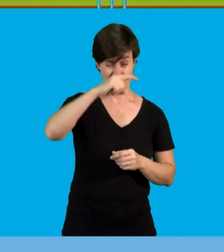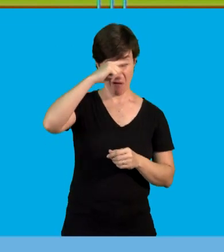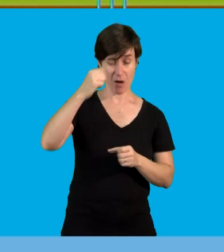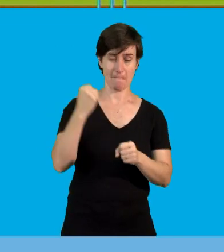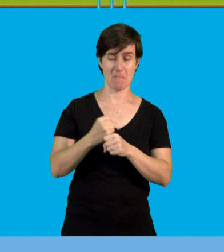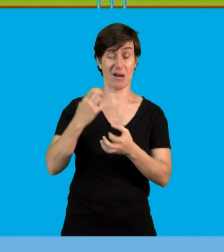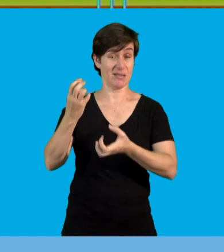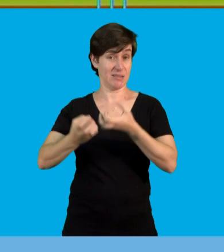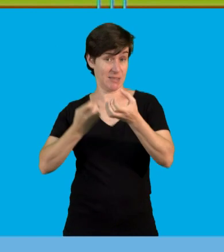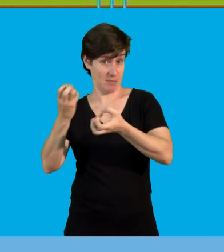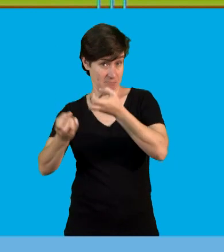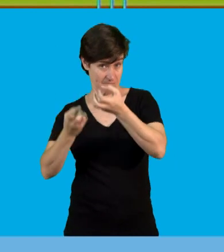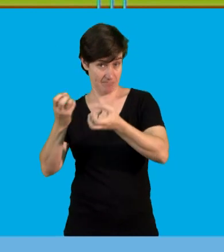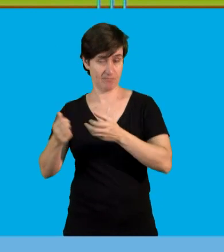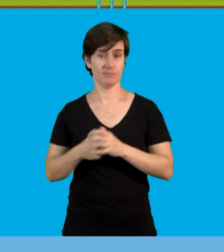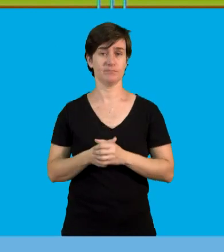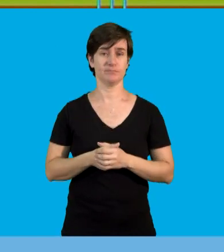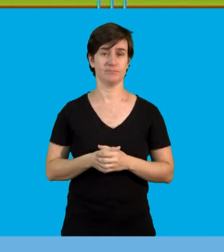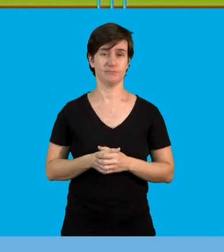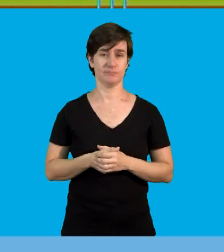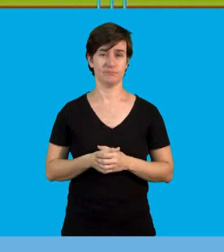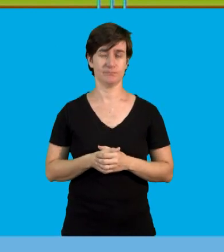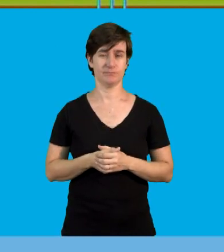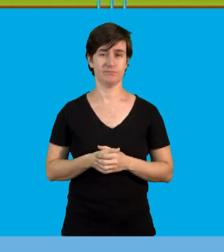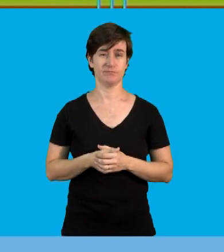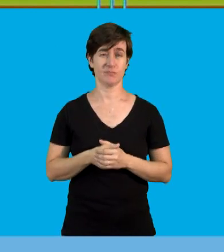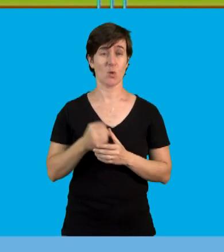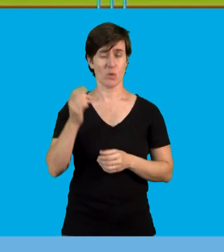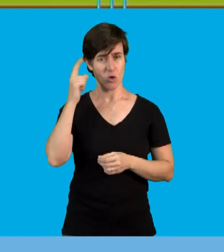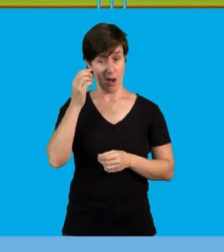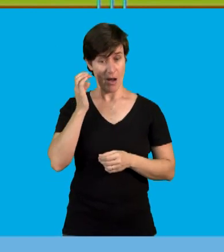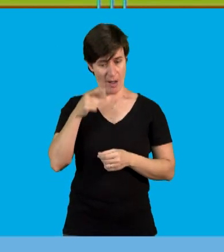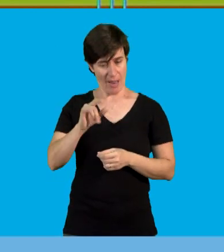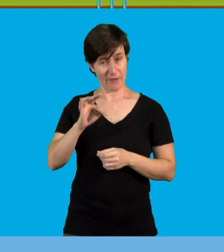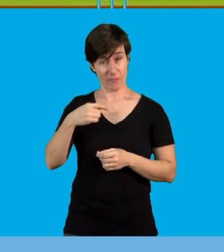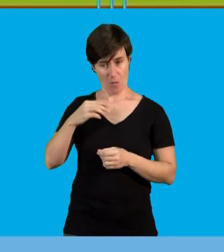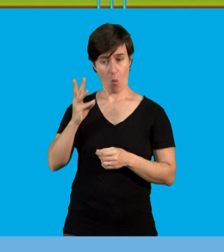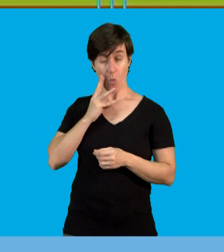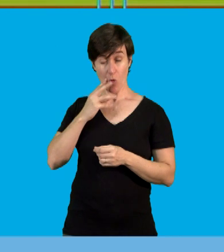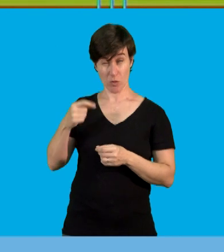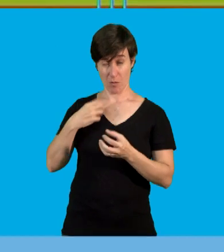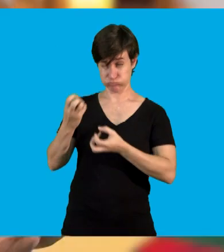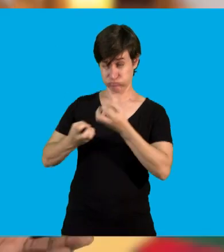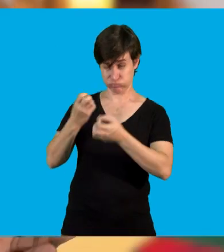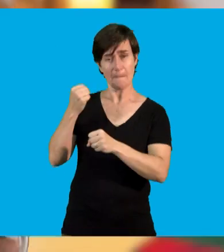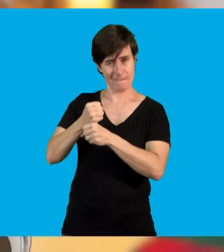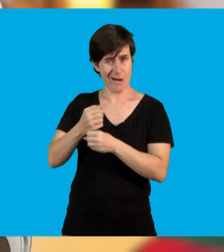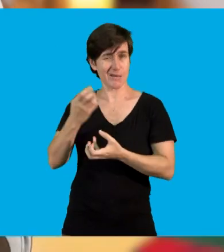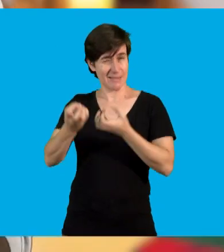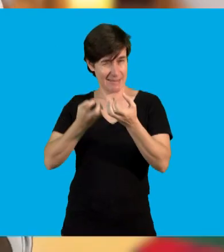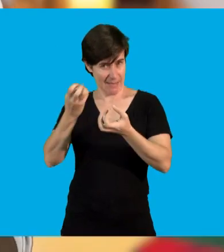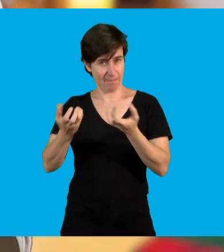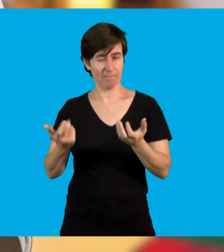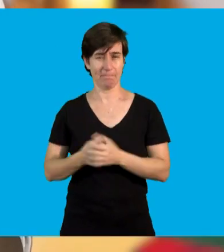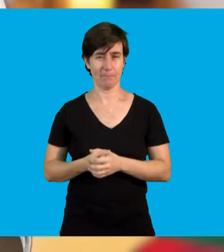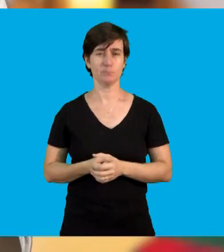an ocean nearby. So the heating of water produces steam. We do know that when you heat water, water vapor is going to be produced